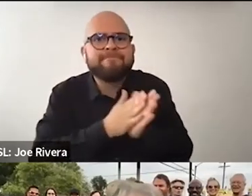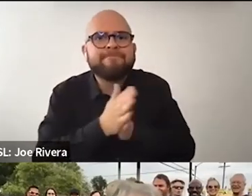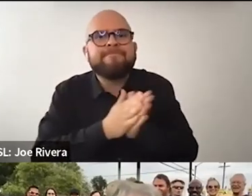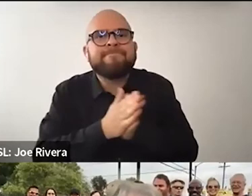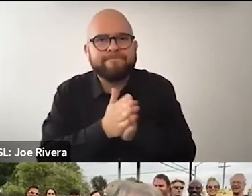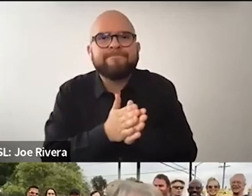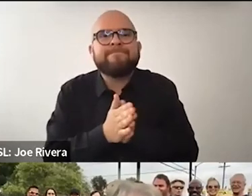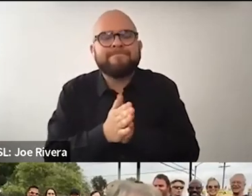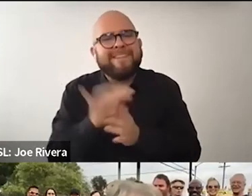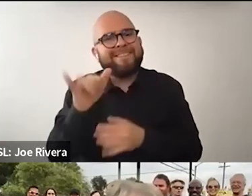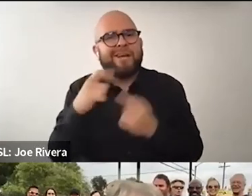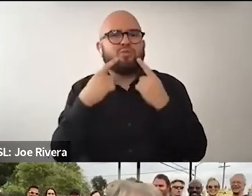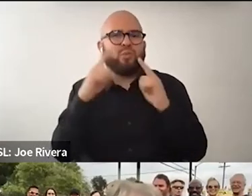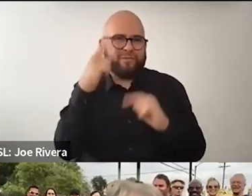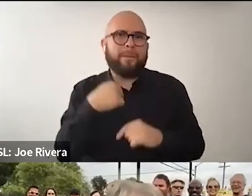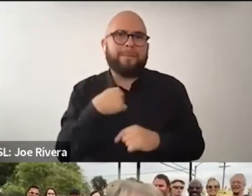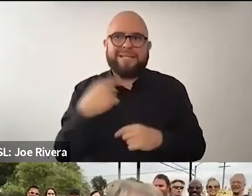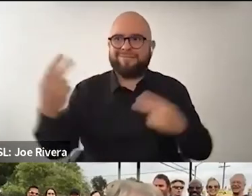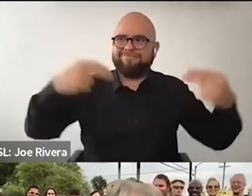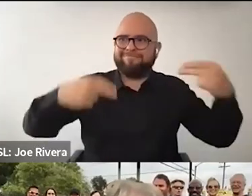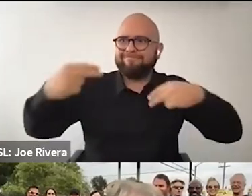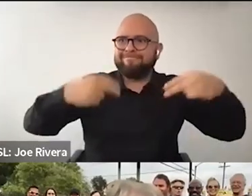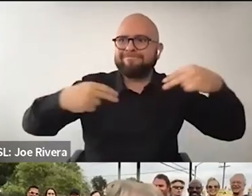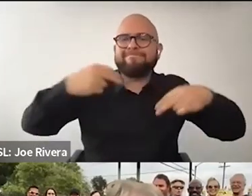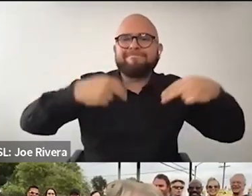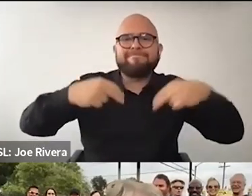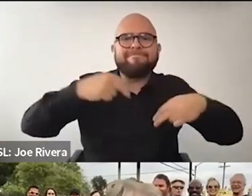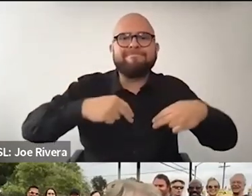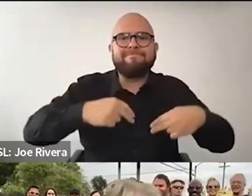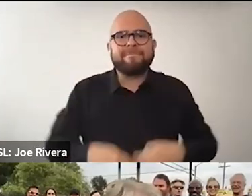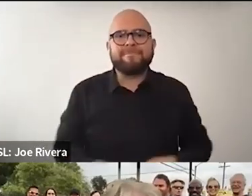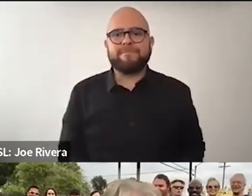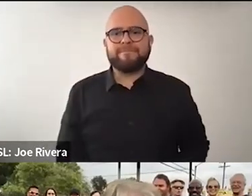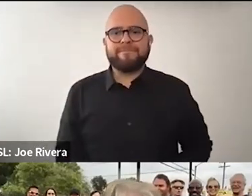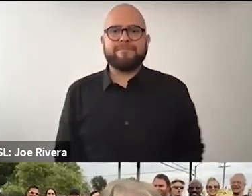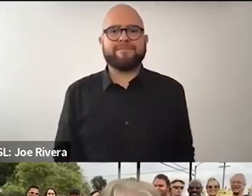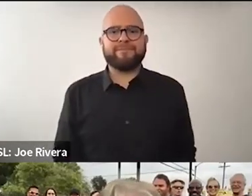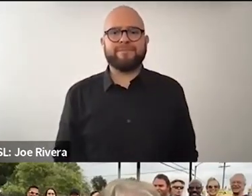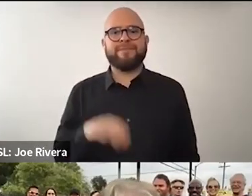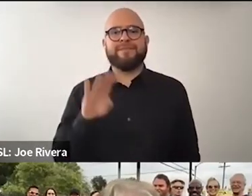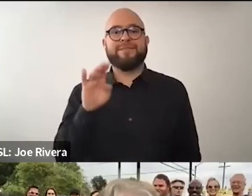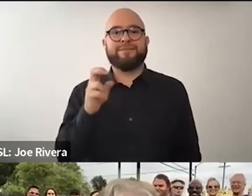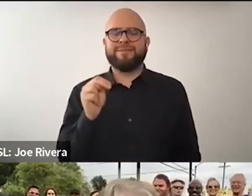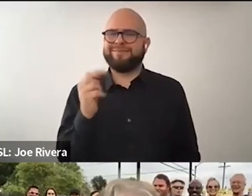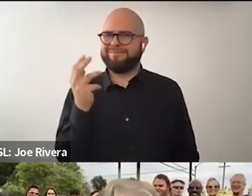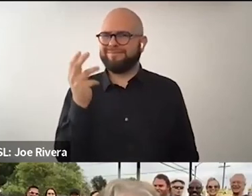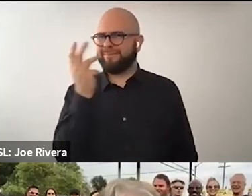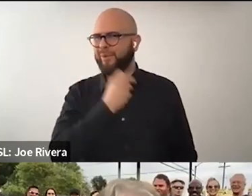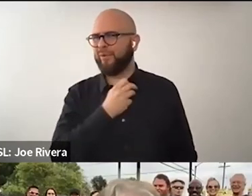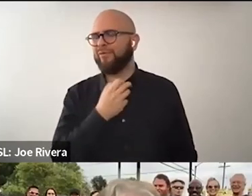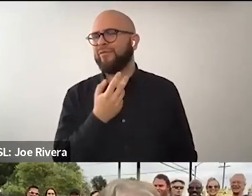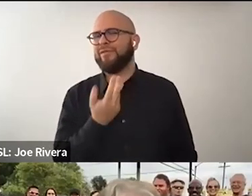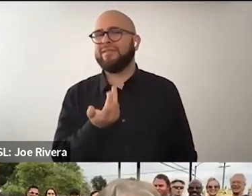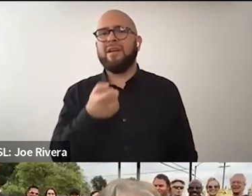Yeah. Oh, that's beautiful. Suzanne, you've done this work, and particularly in, you know,